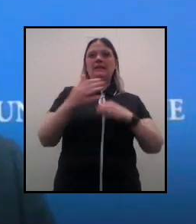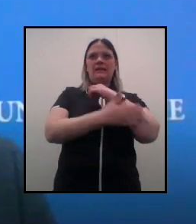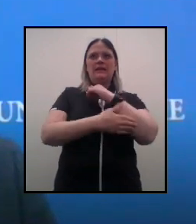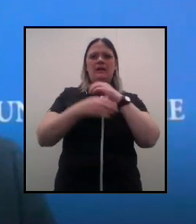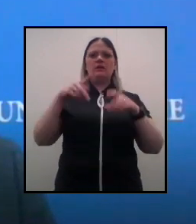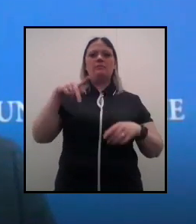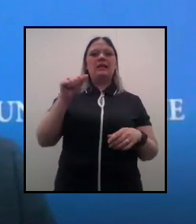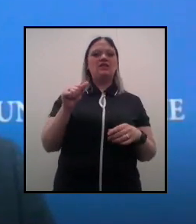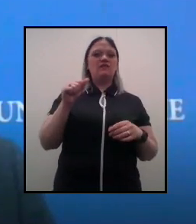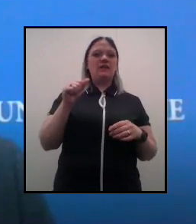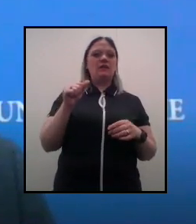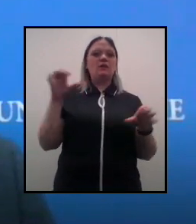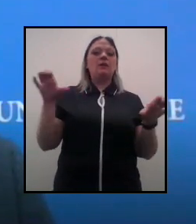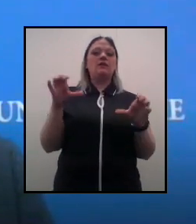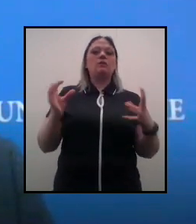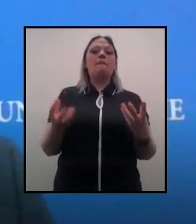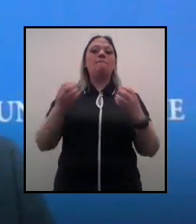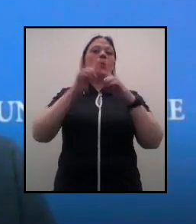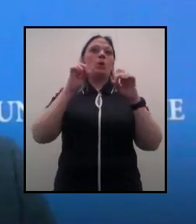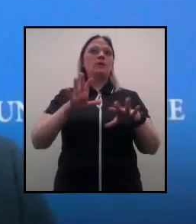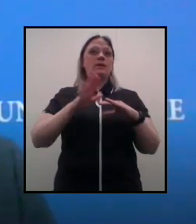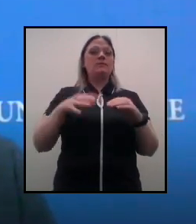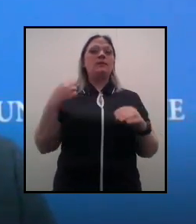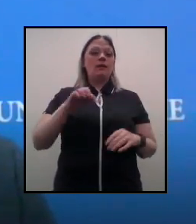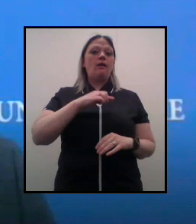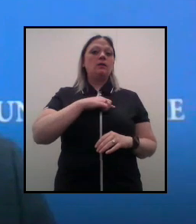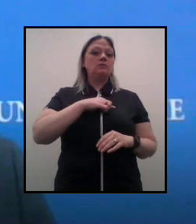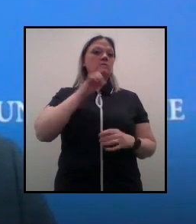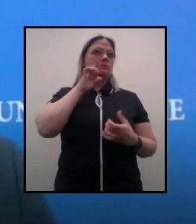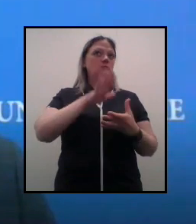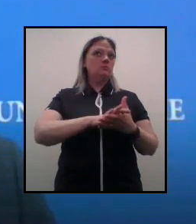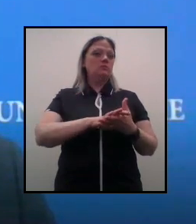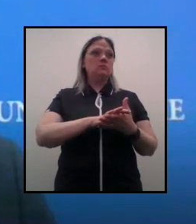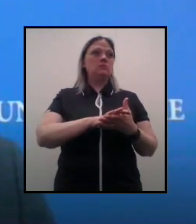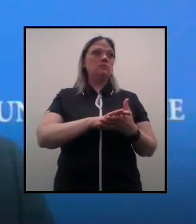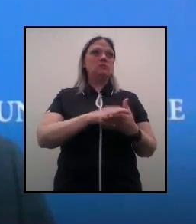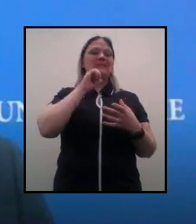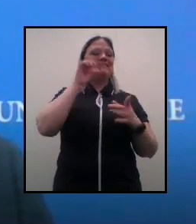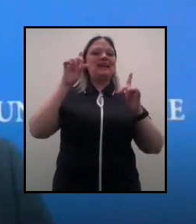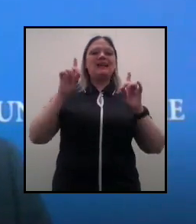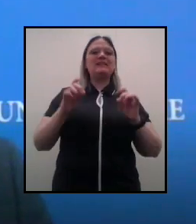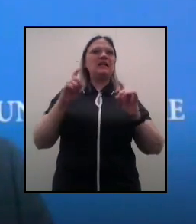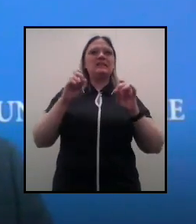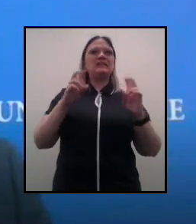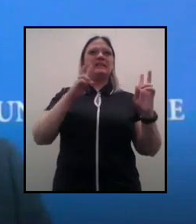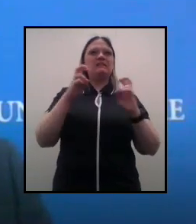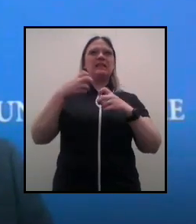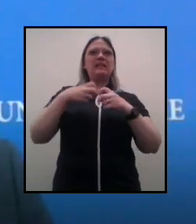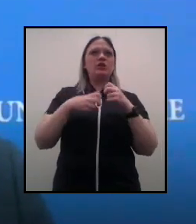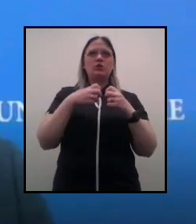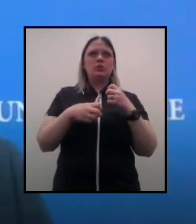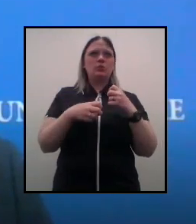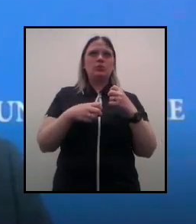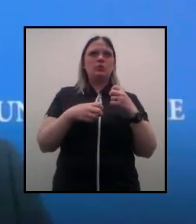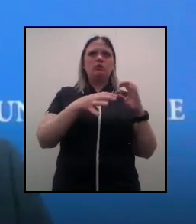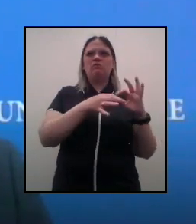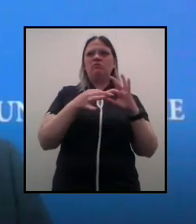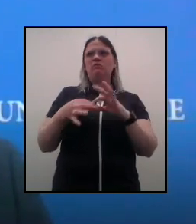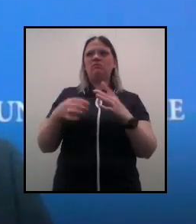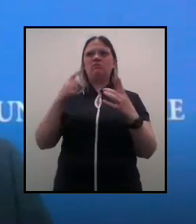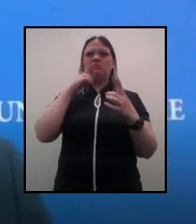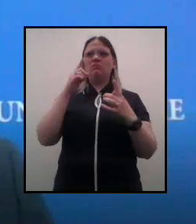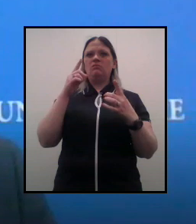believe, has performed more tests than we have. It's not a testing issue as much as I think it is just a whole